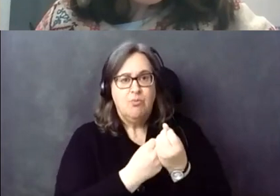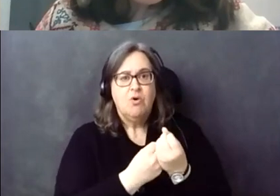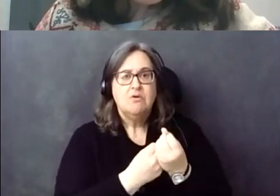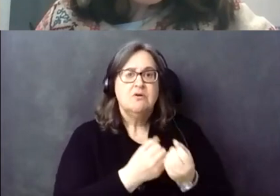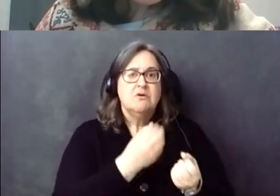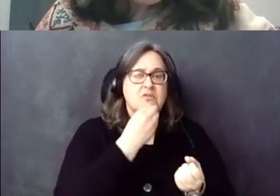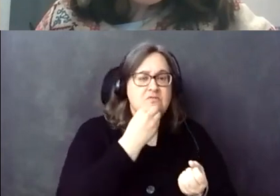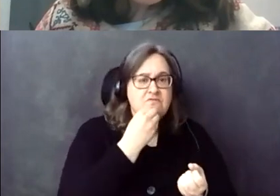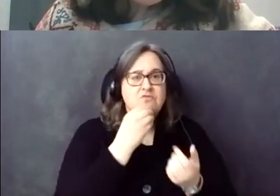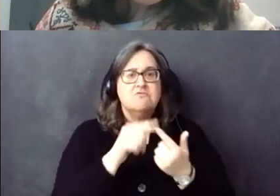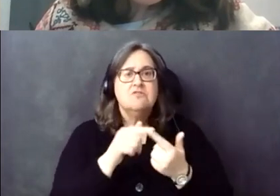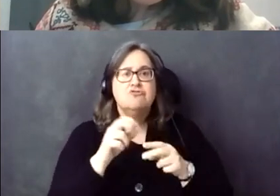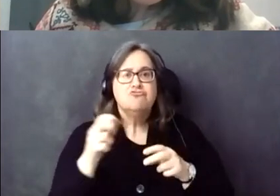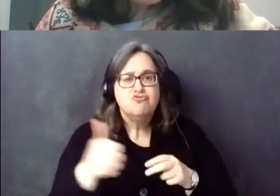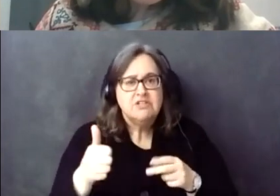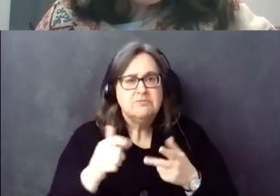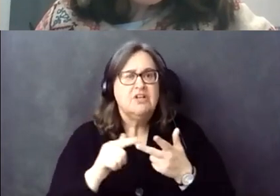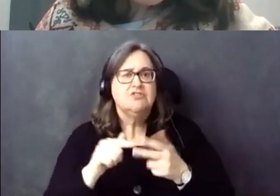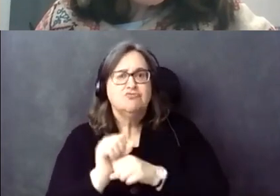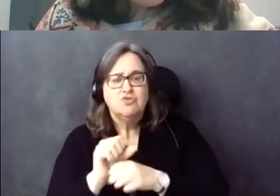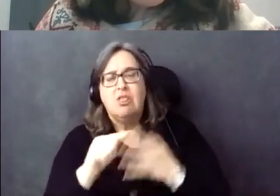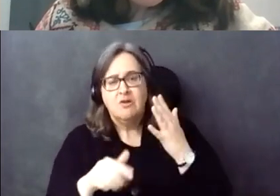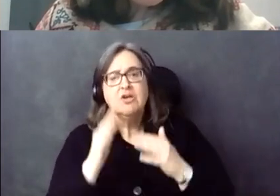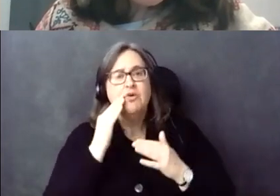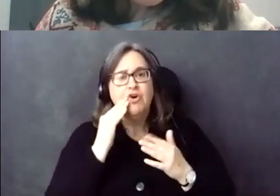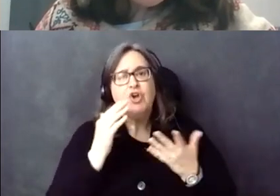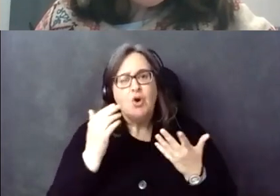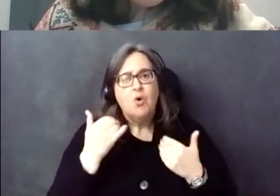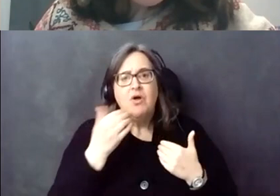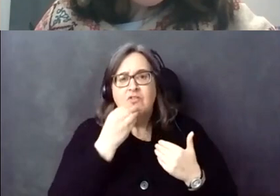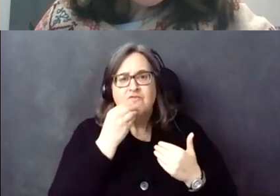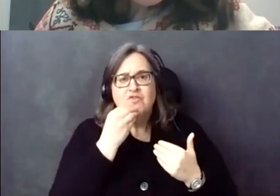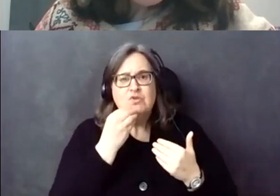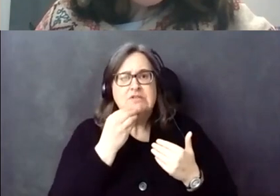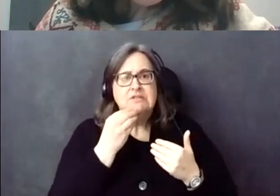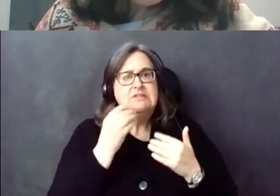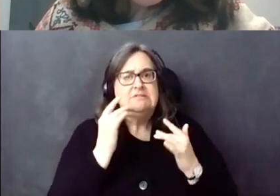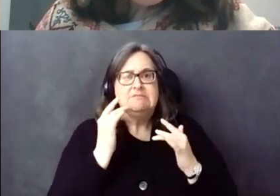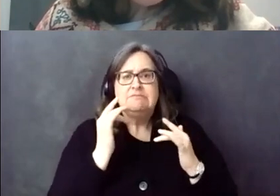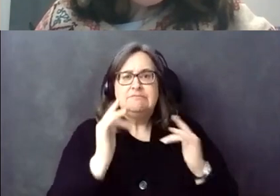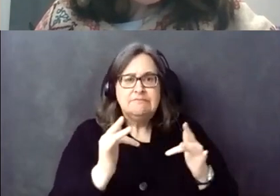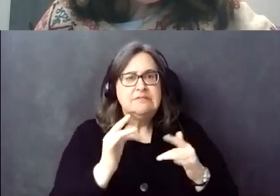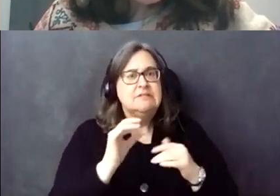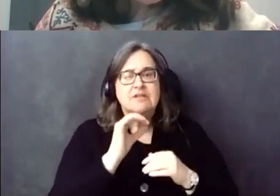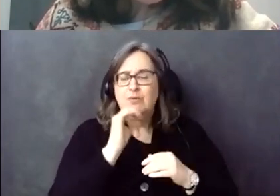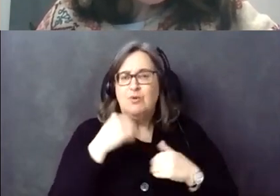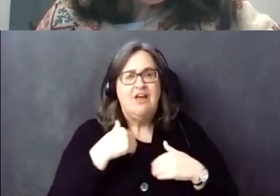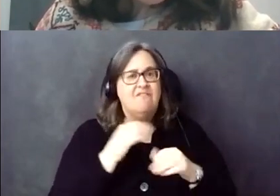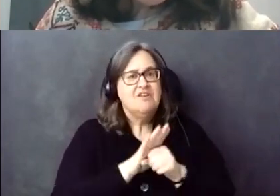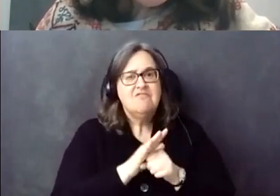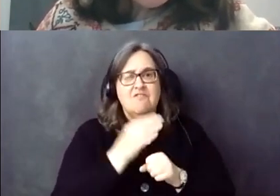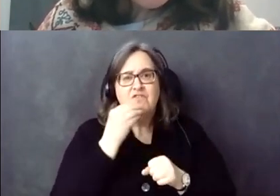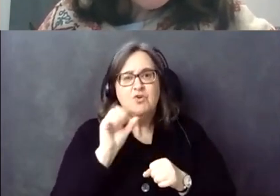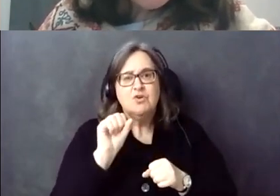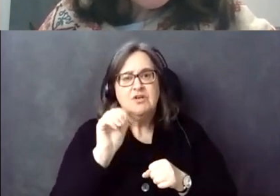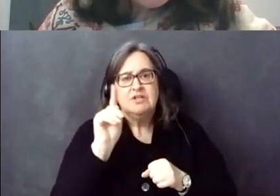know, I think to your point, this is not a new problem. We know food security, our family's been starving for a very long time. And it's a country where we would expect that not to be